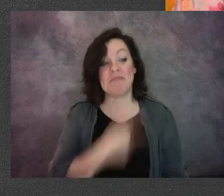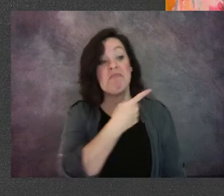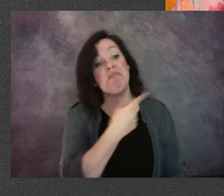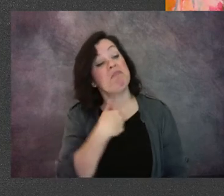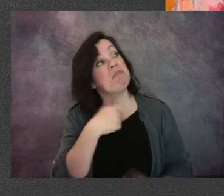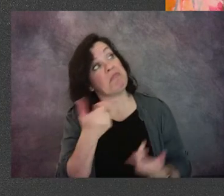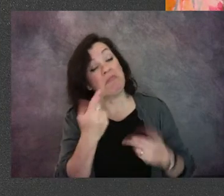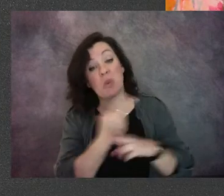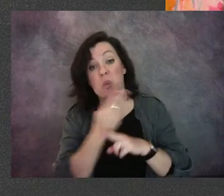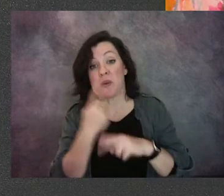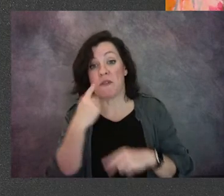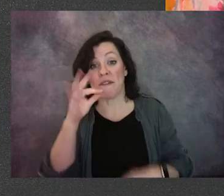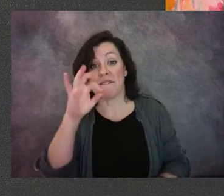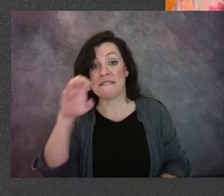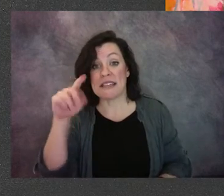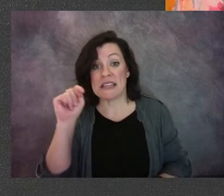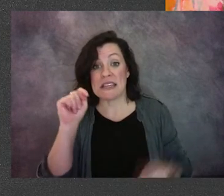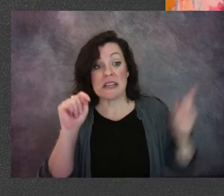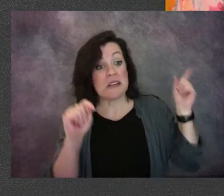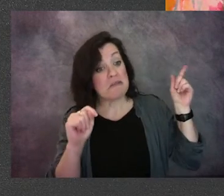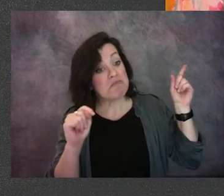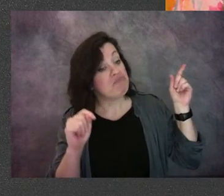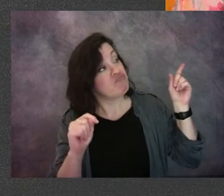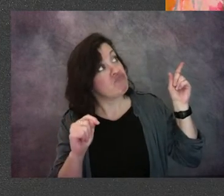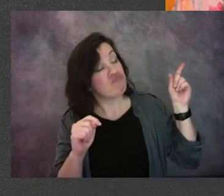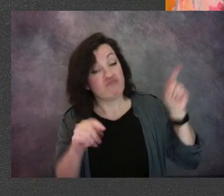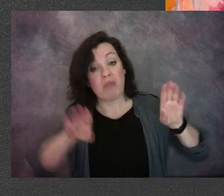Maybe we need some feet.